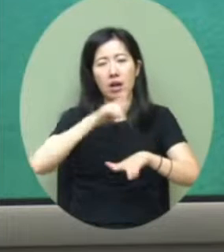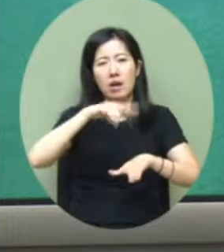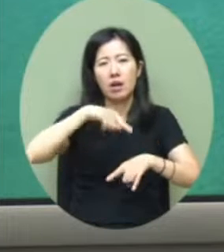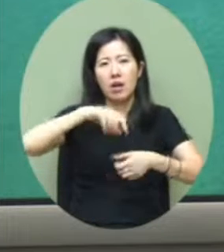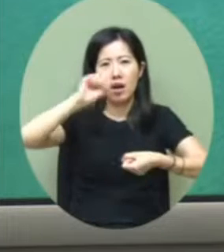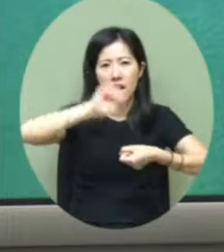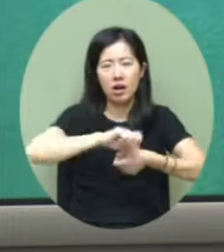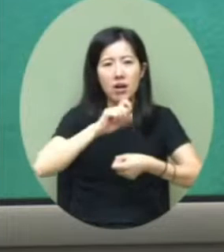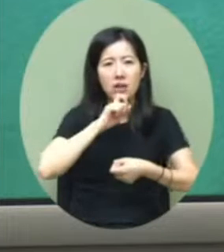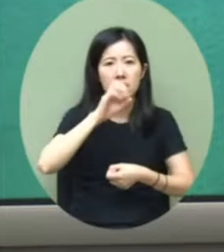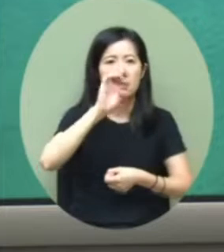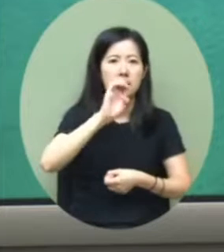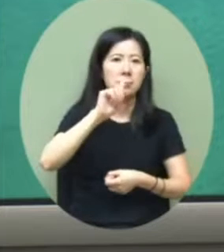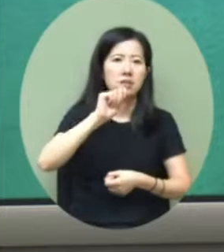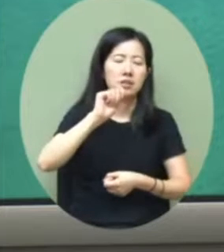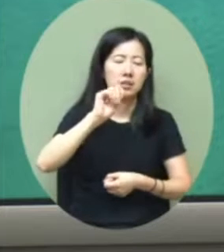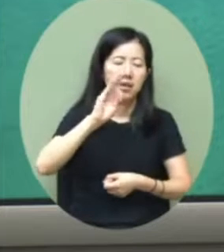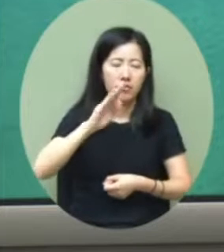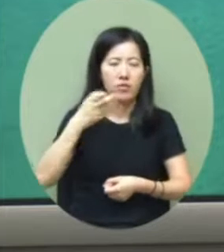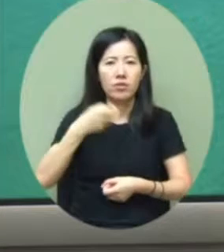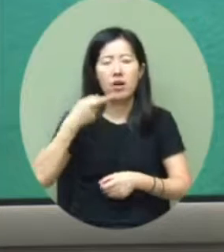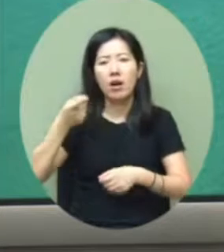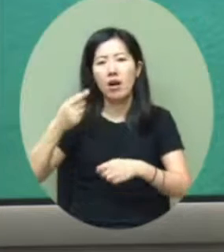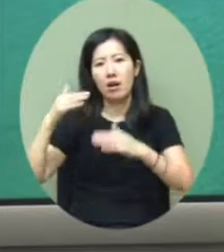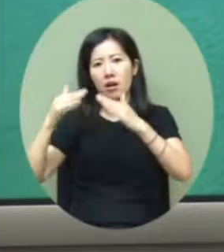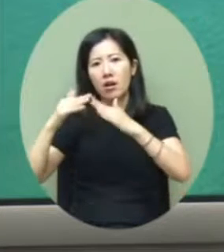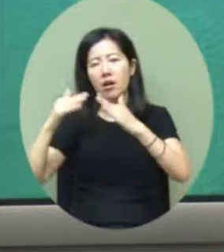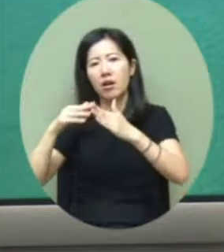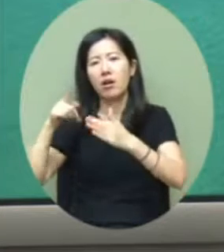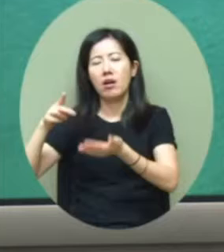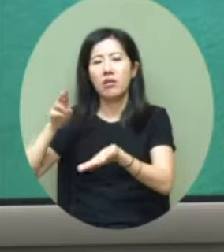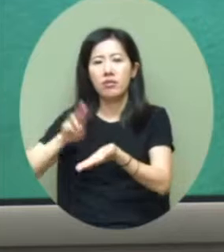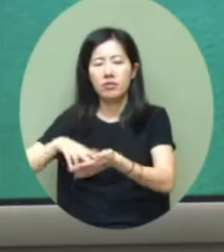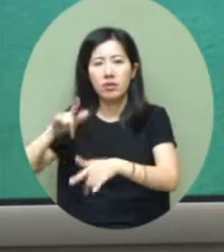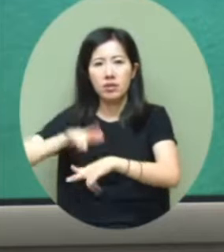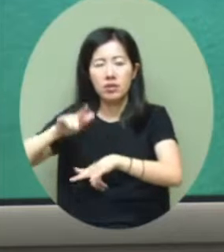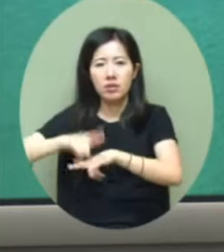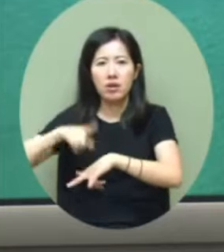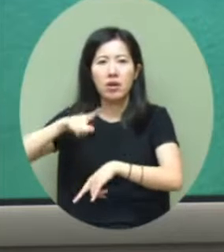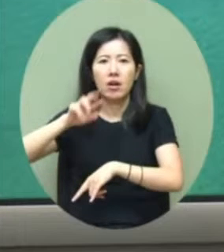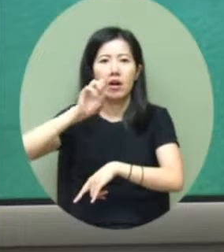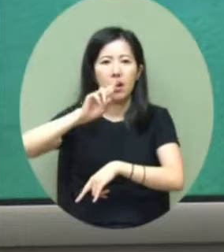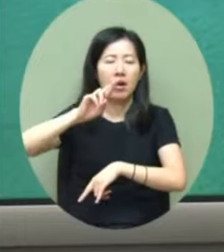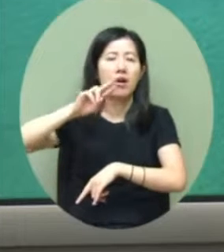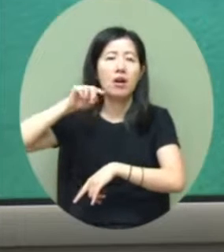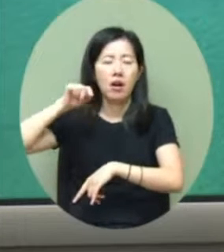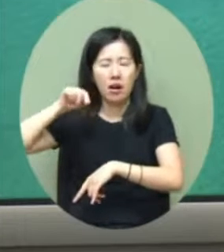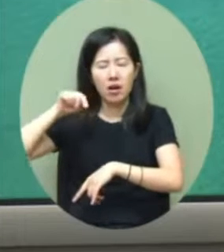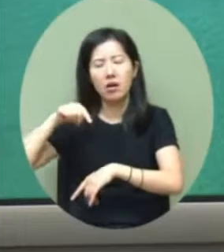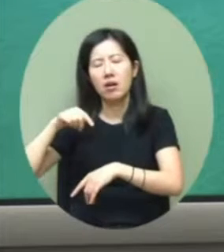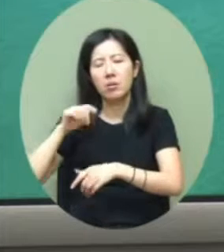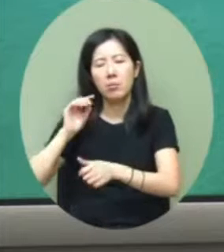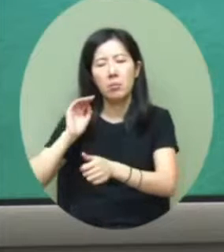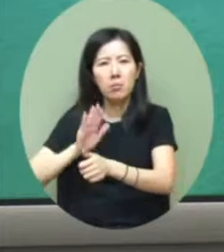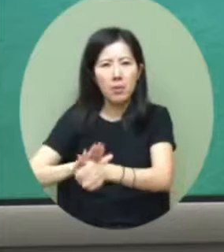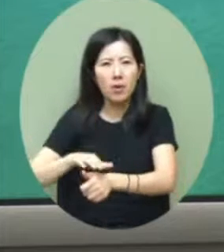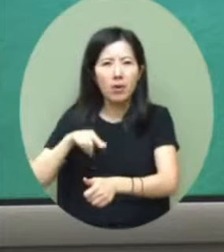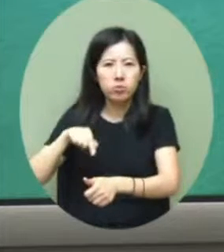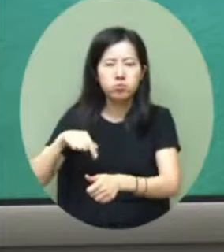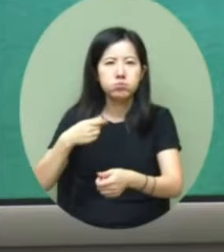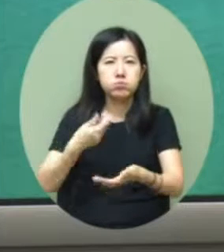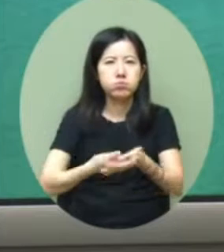And the scope of eligible ETF under the Stock Connect and REIT will further